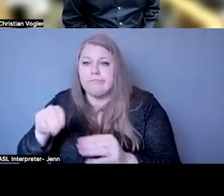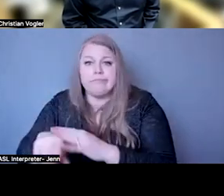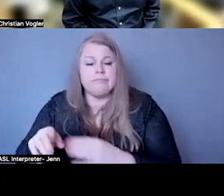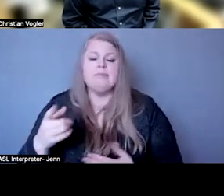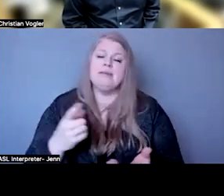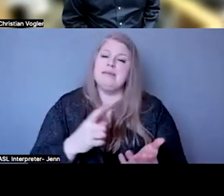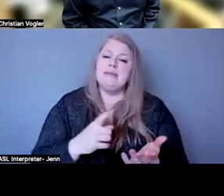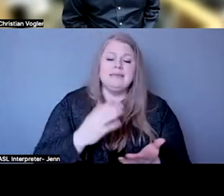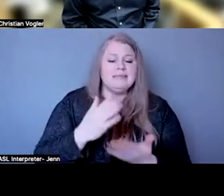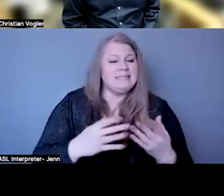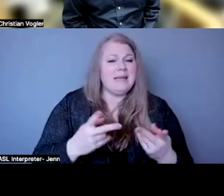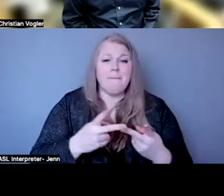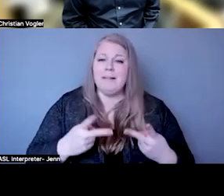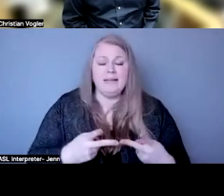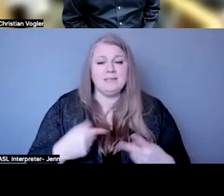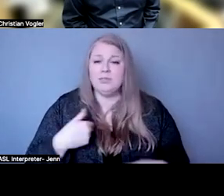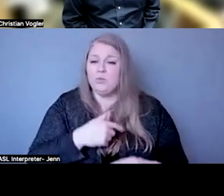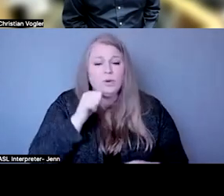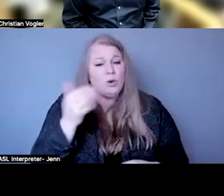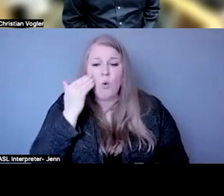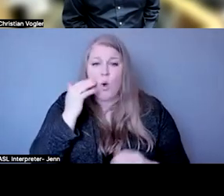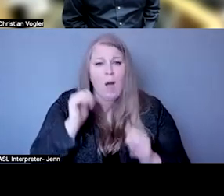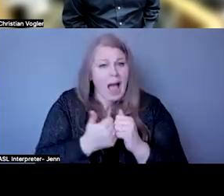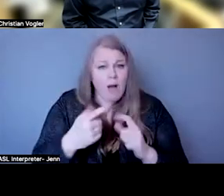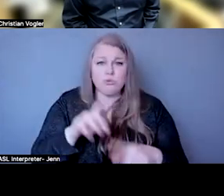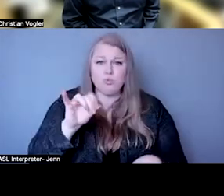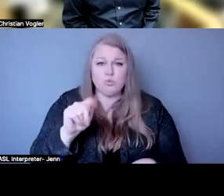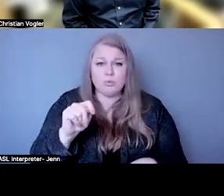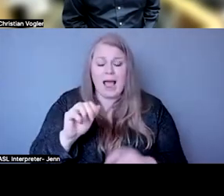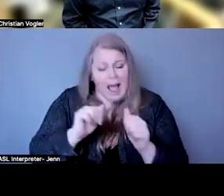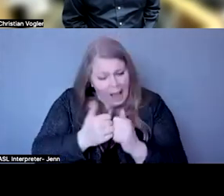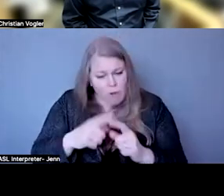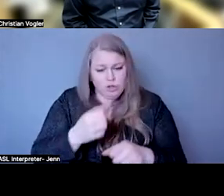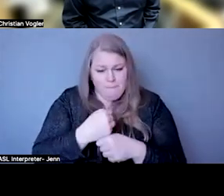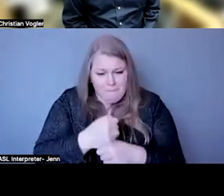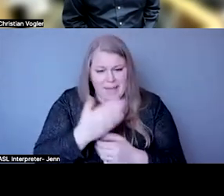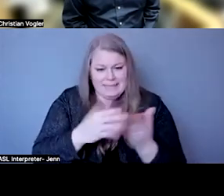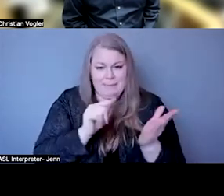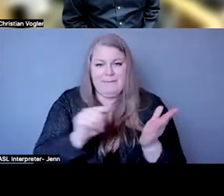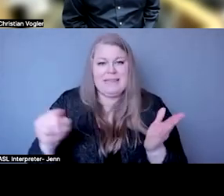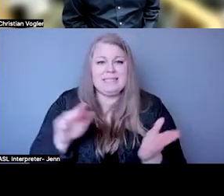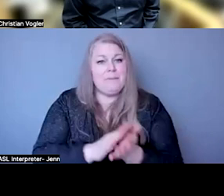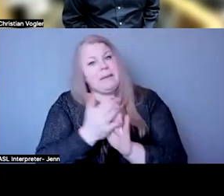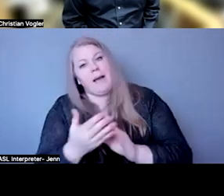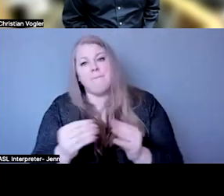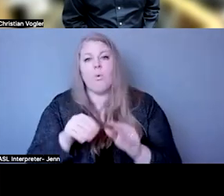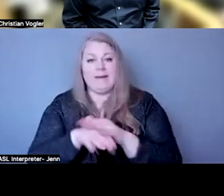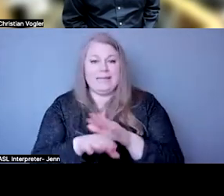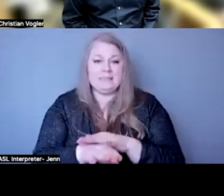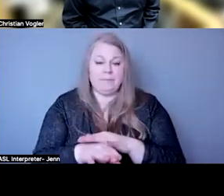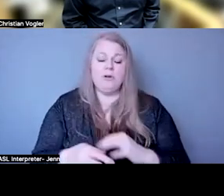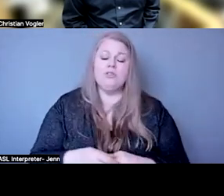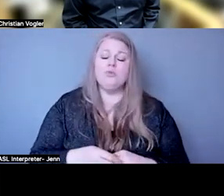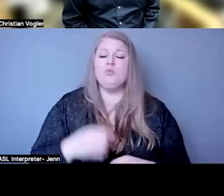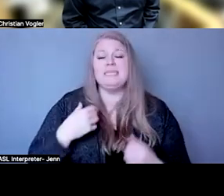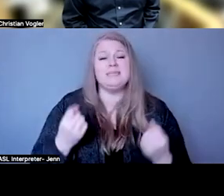just don't know how to do it. We just don't know how to make some of these things accessible. And so we spent a lot of